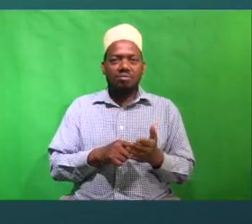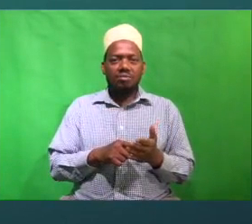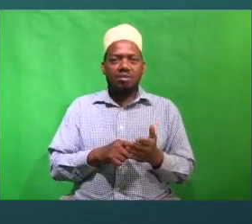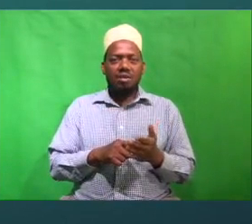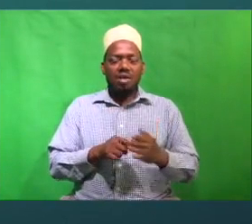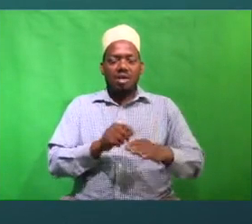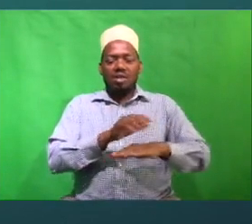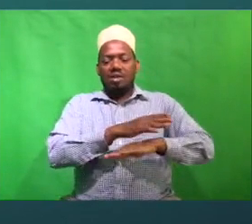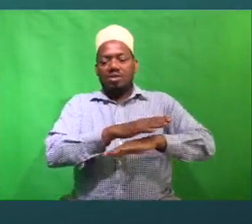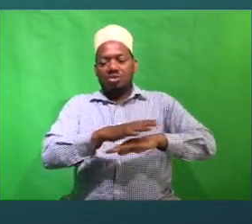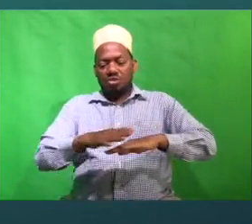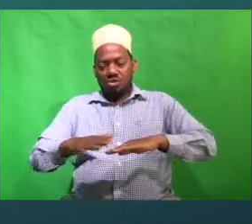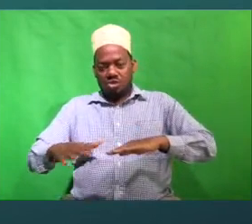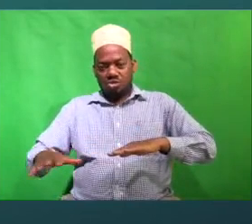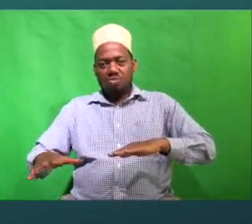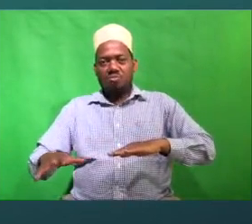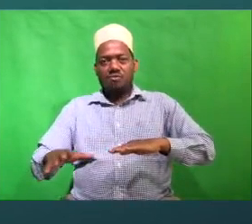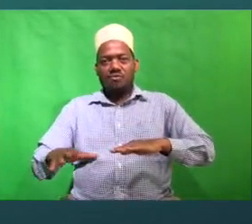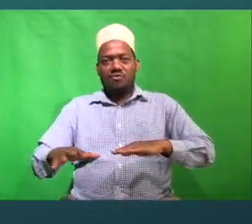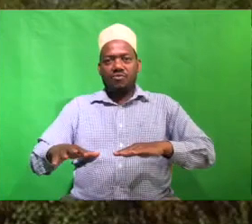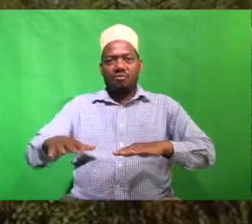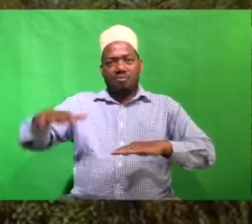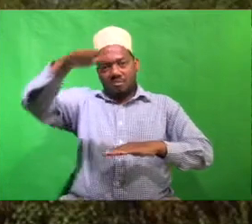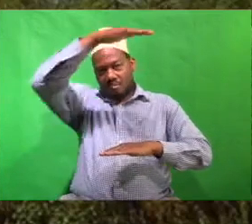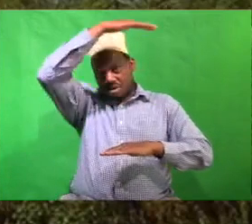lower slope of mountain Kilimanjaro,